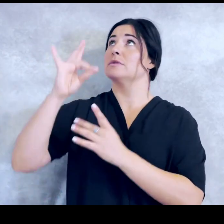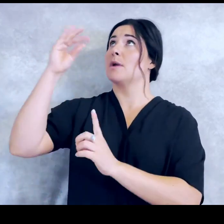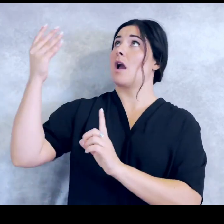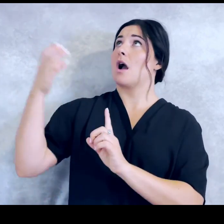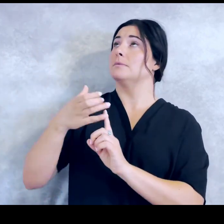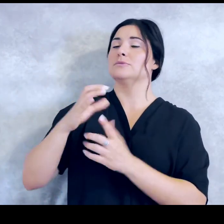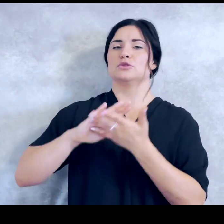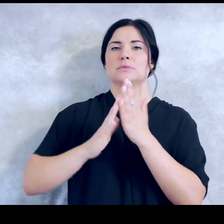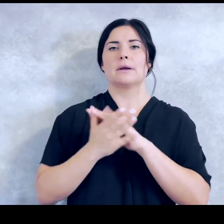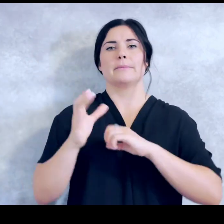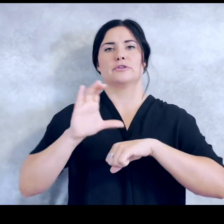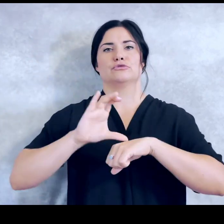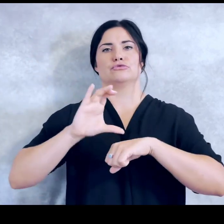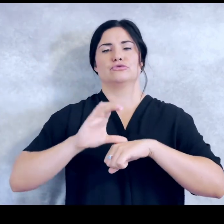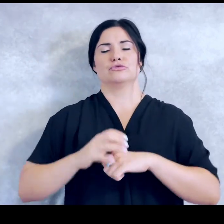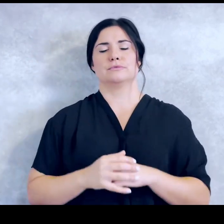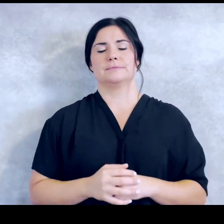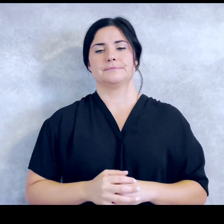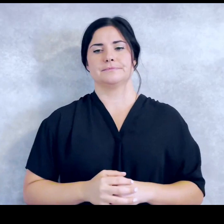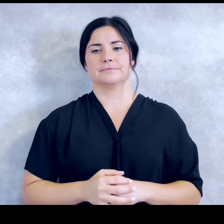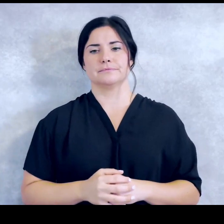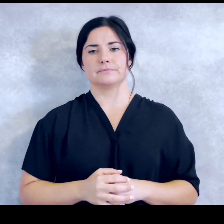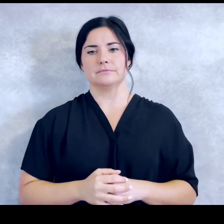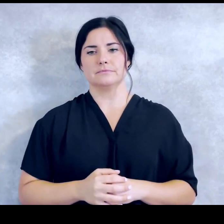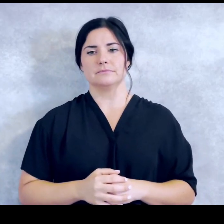I'm empowered by the Spirit to be the church.